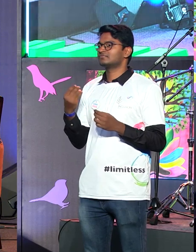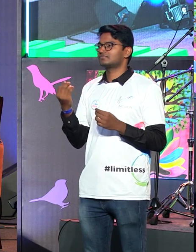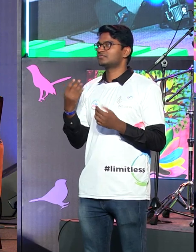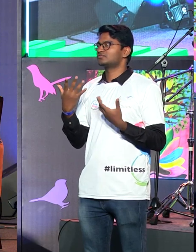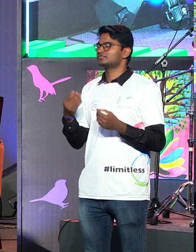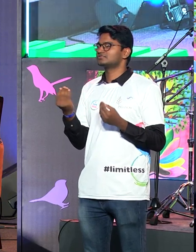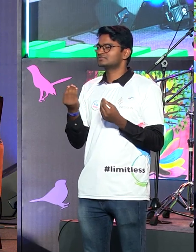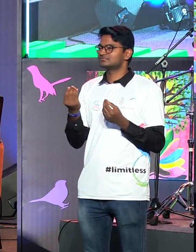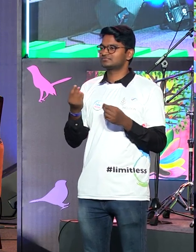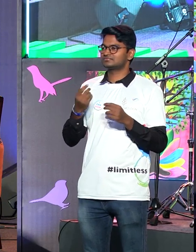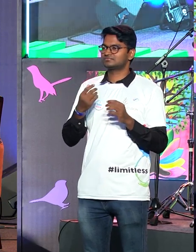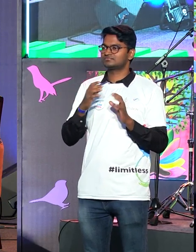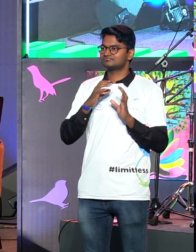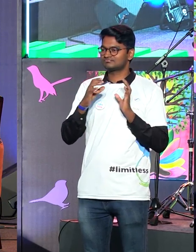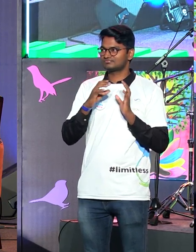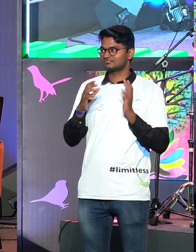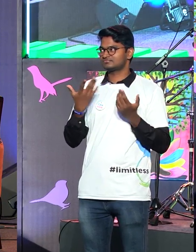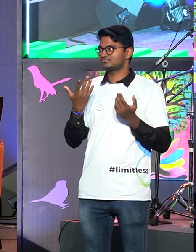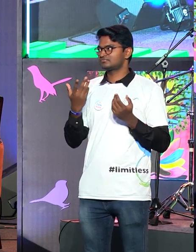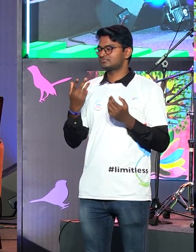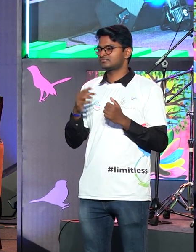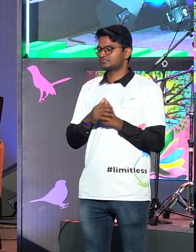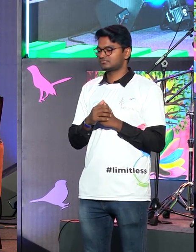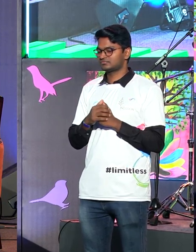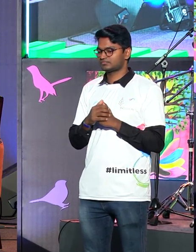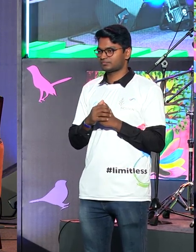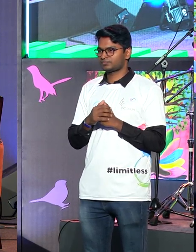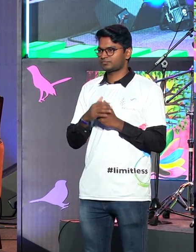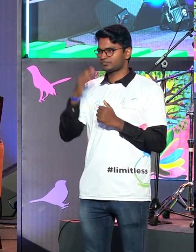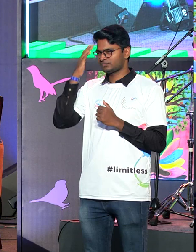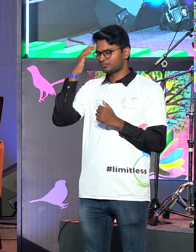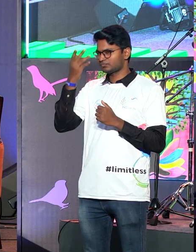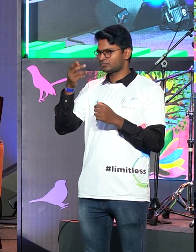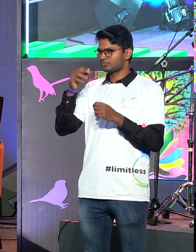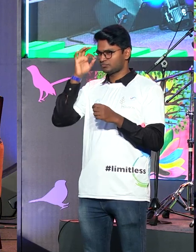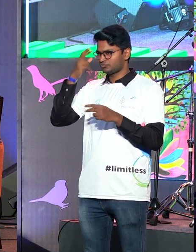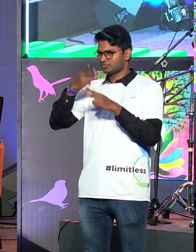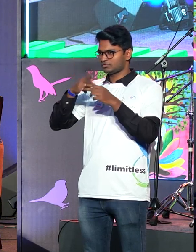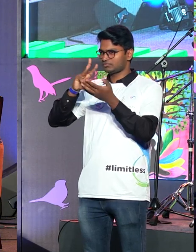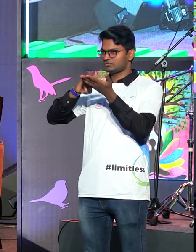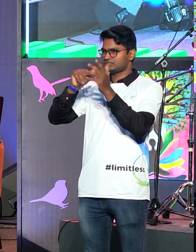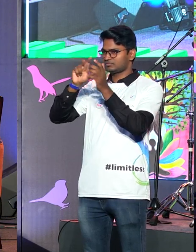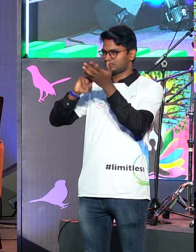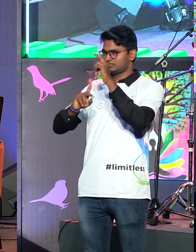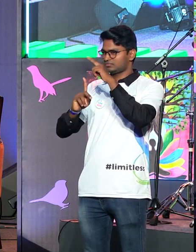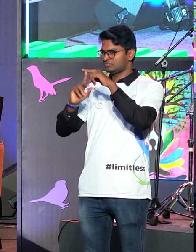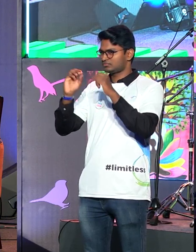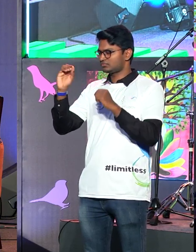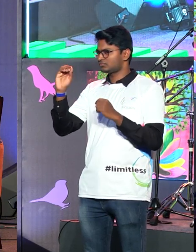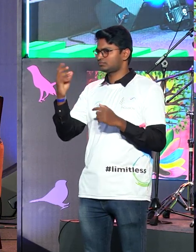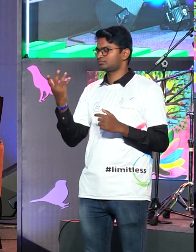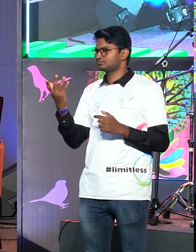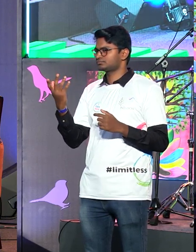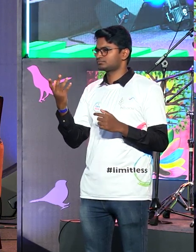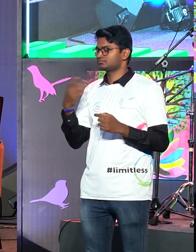time on talking about Manto. I don't know how many of you have seen the movie, how many of you know about Manto. But, you